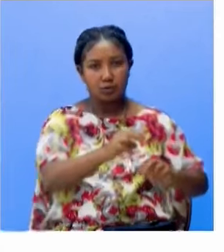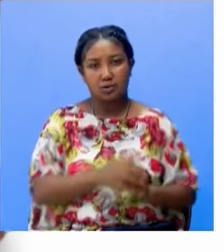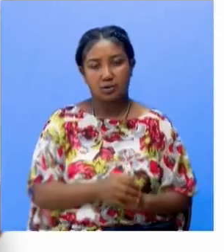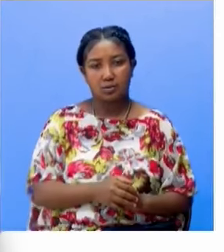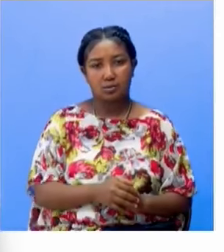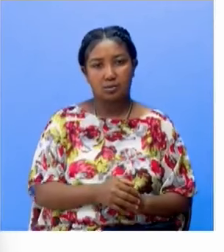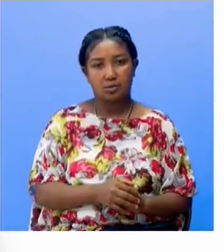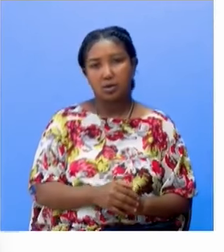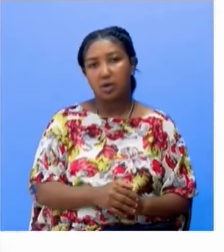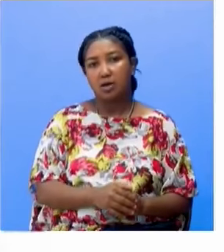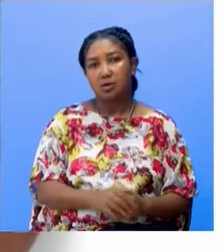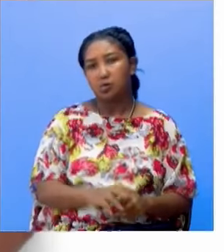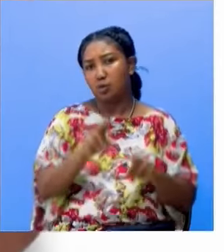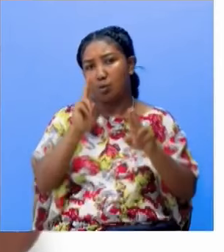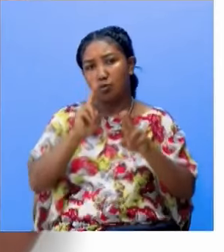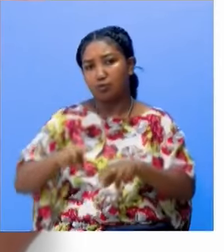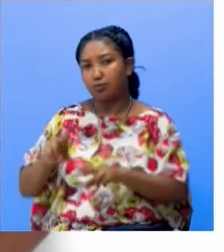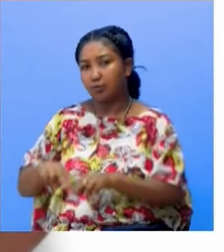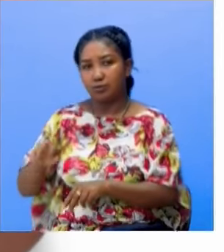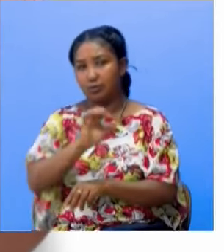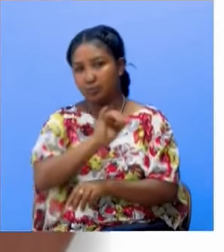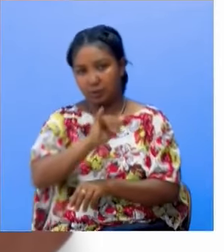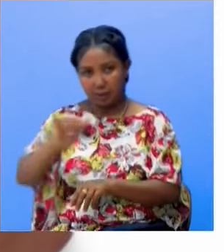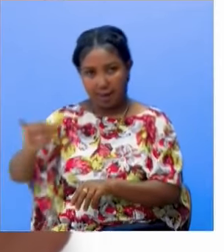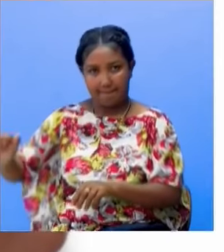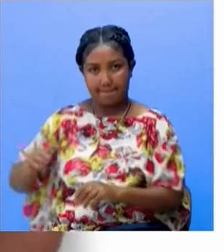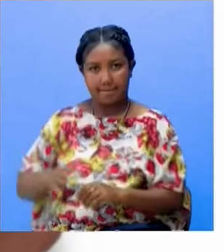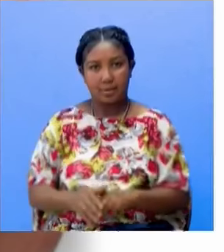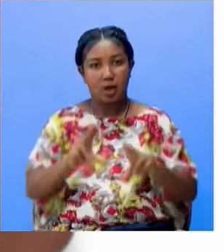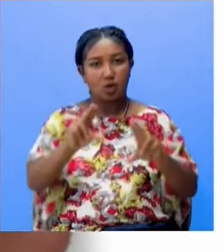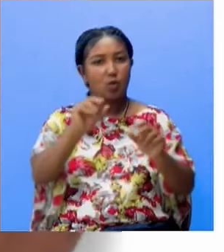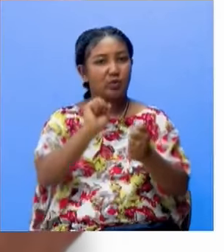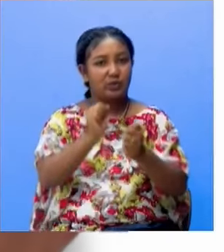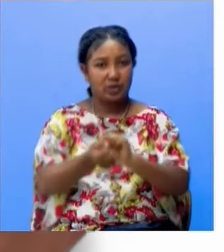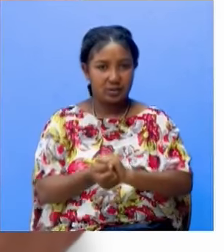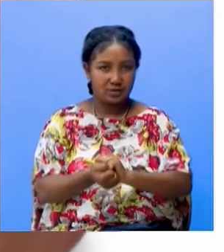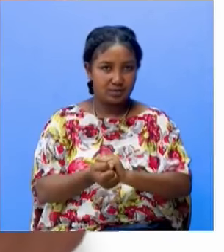It is also put. No change.